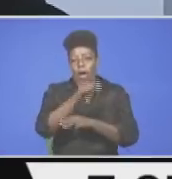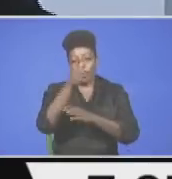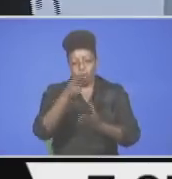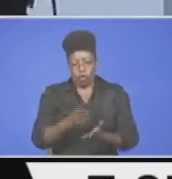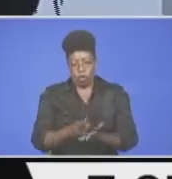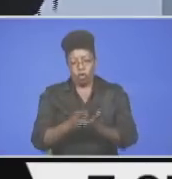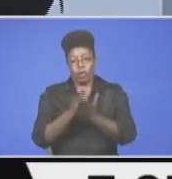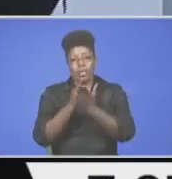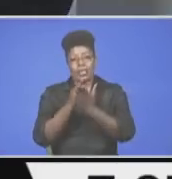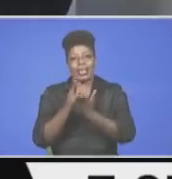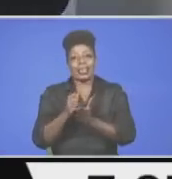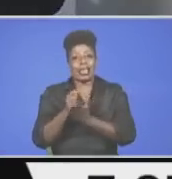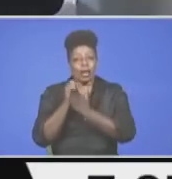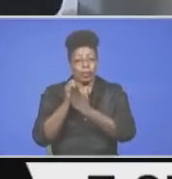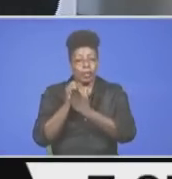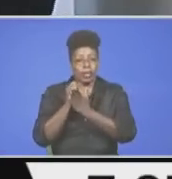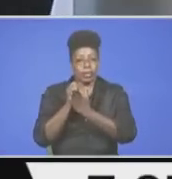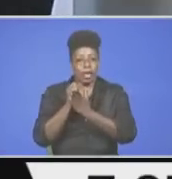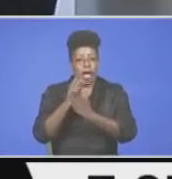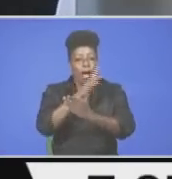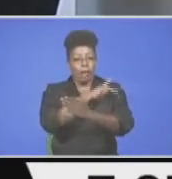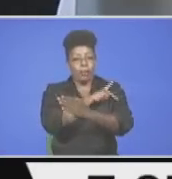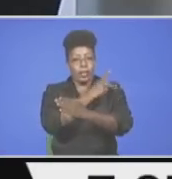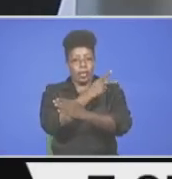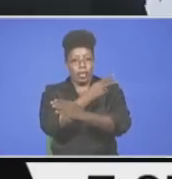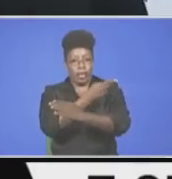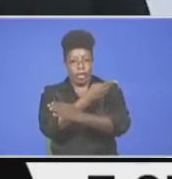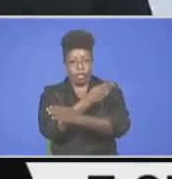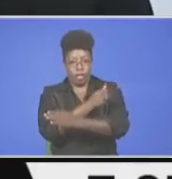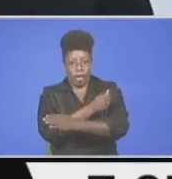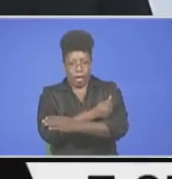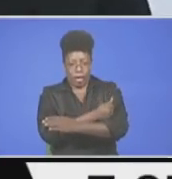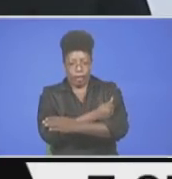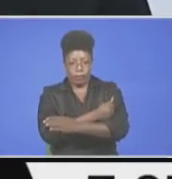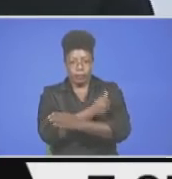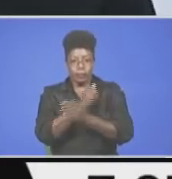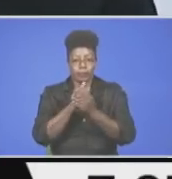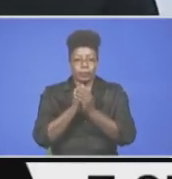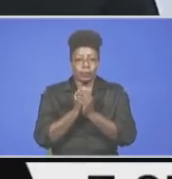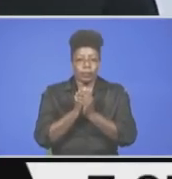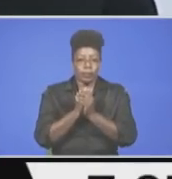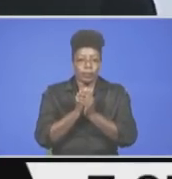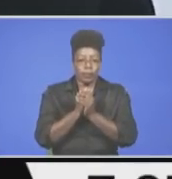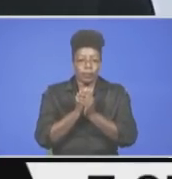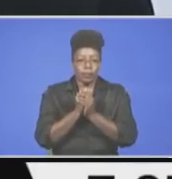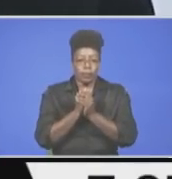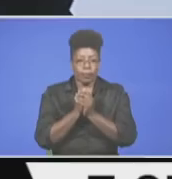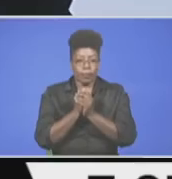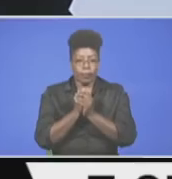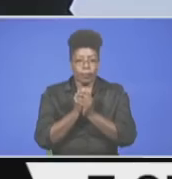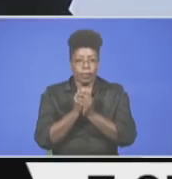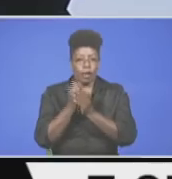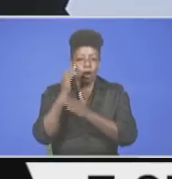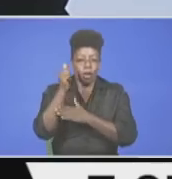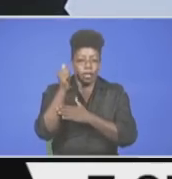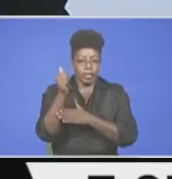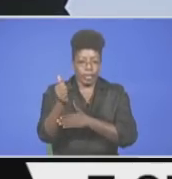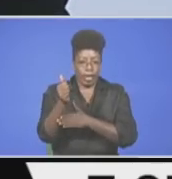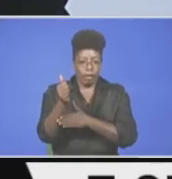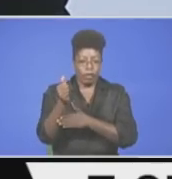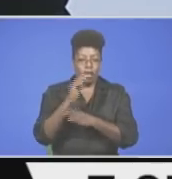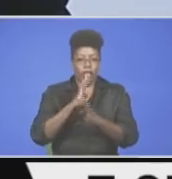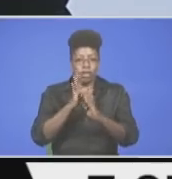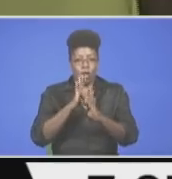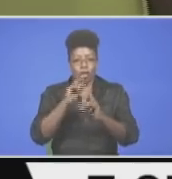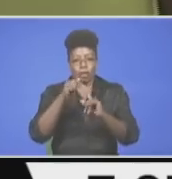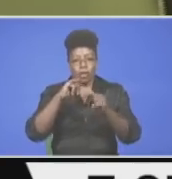rehabilitative therapists of the Public Hospitals Authority, were honored during the launch of Rehabilitative Services Week. Herself, a therapist, Gibson talked about